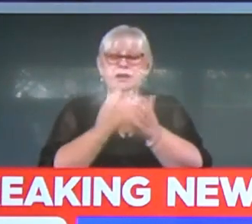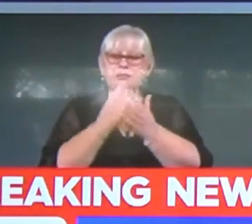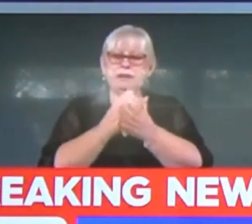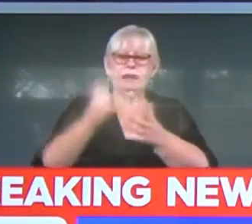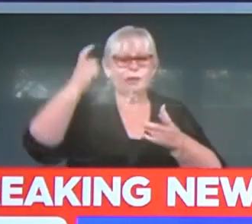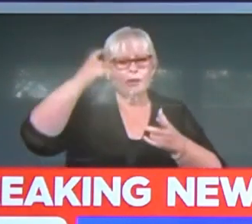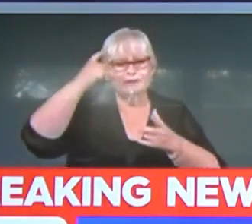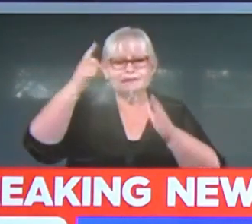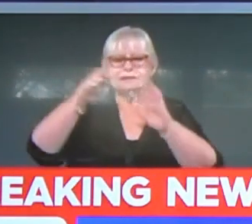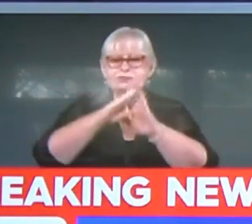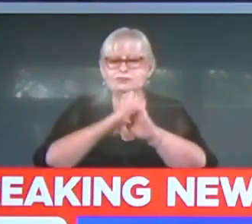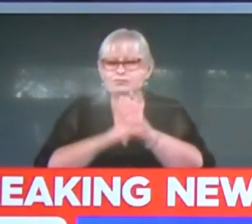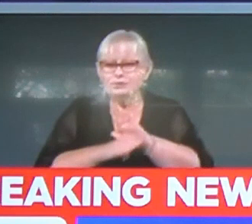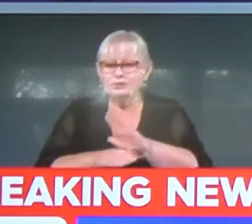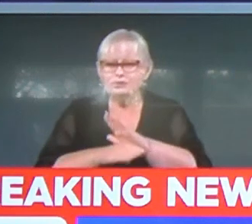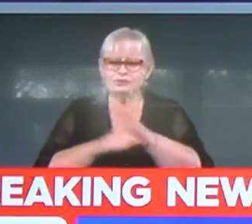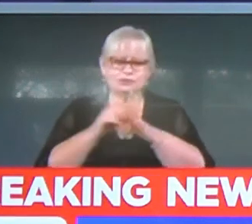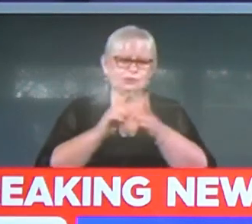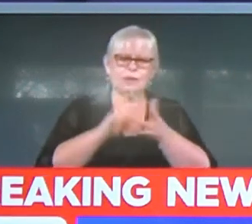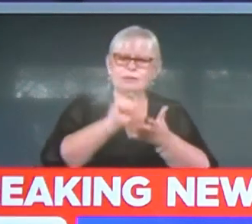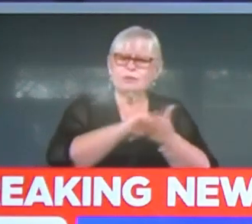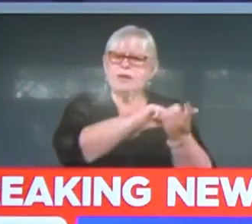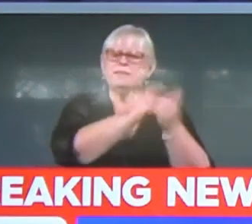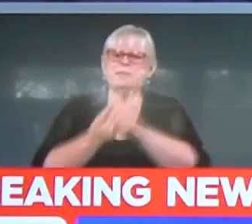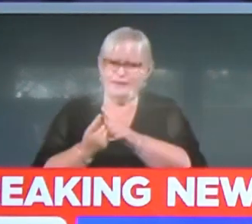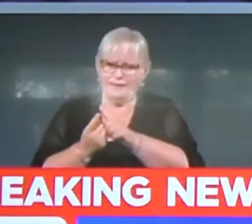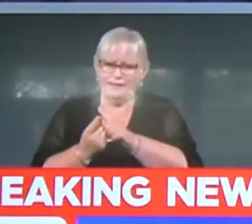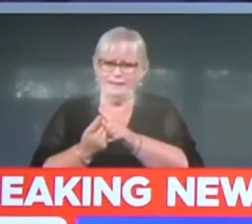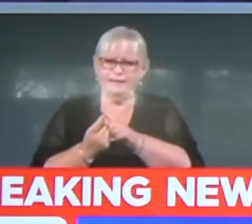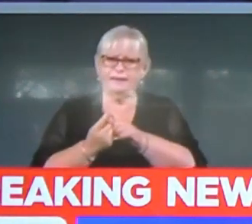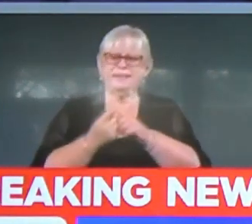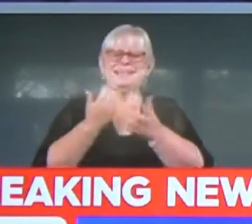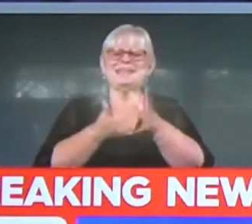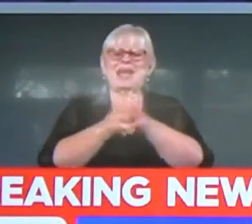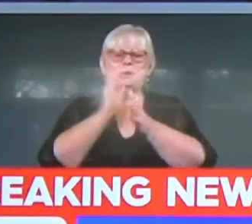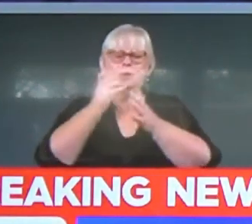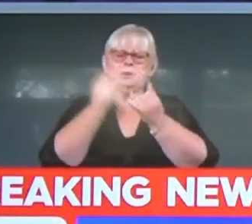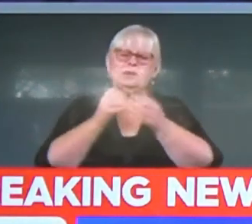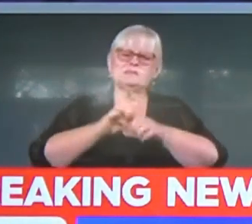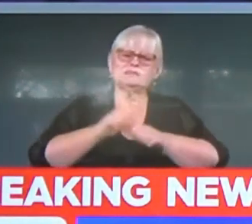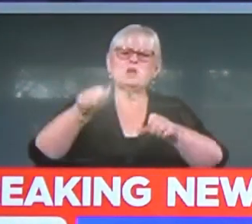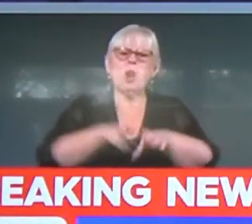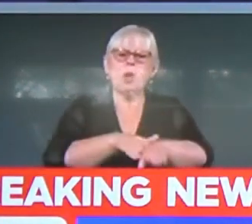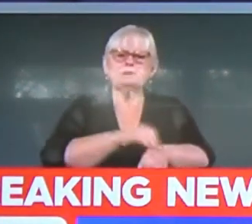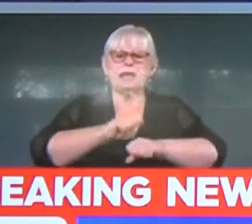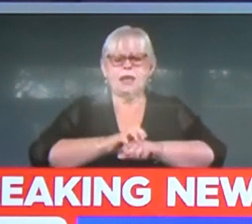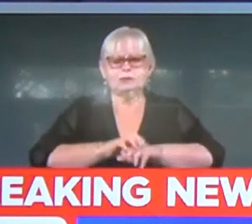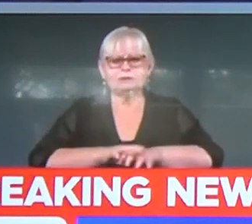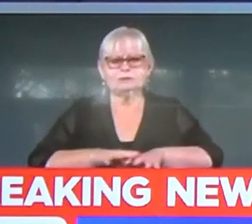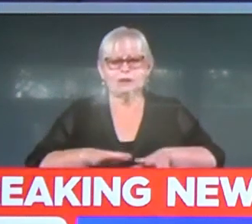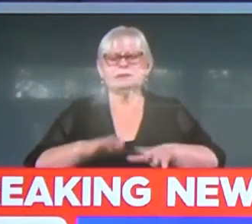rules and doing the right thing. That's how we slow the spread of this virus, and that's how we save